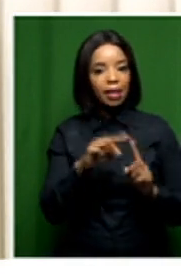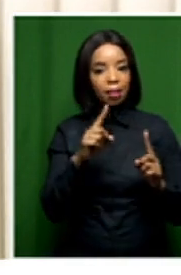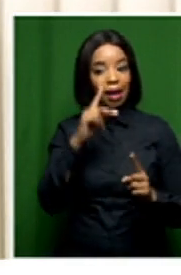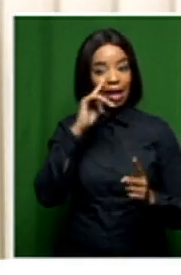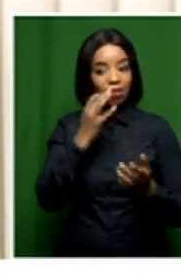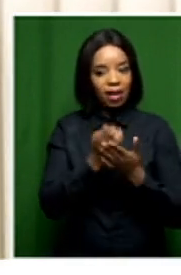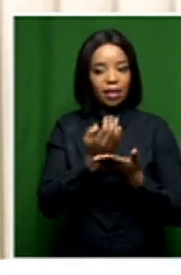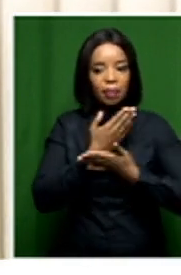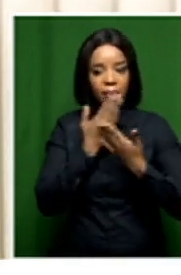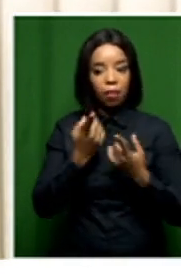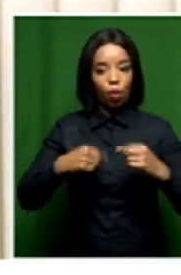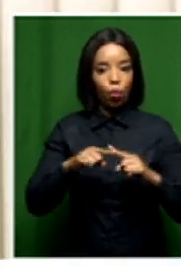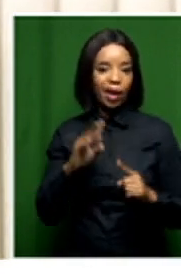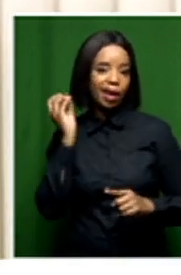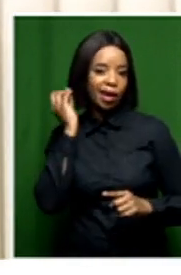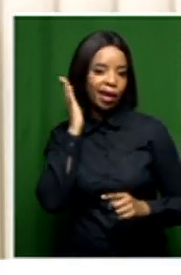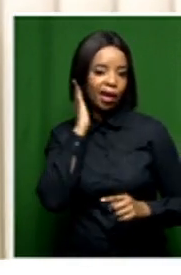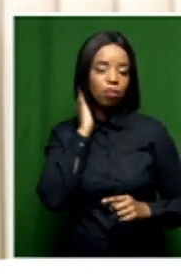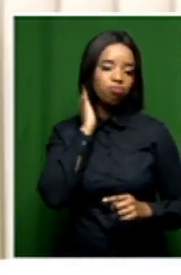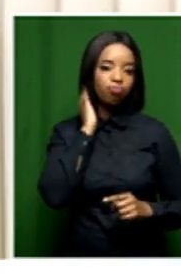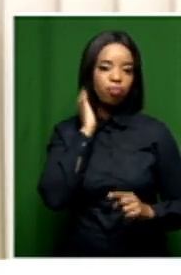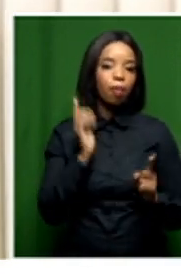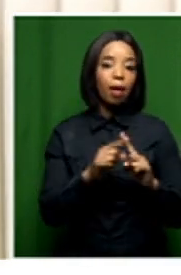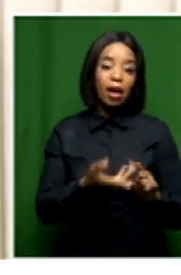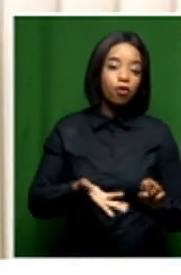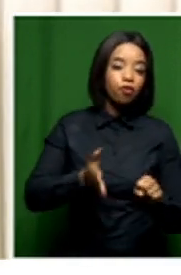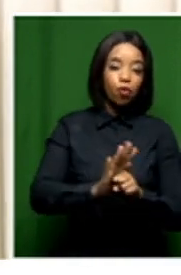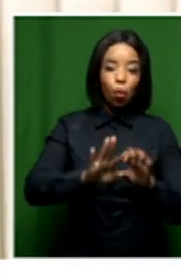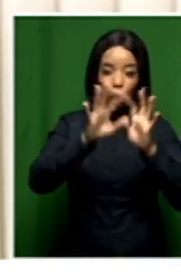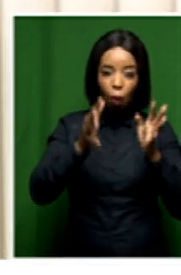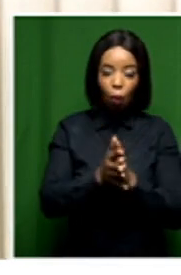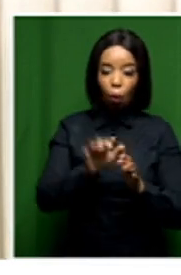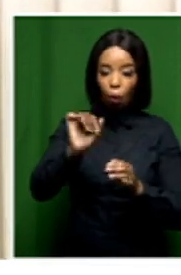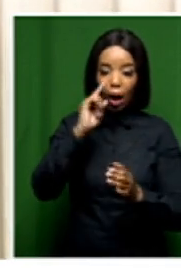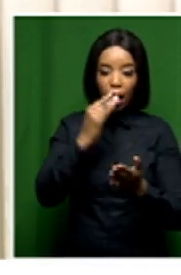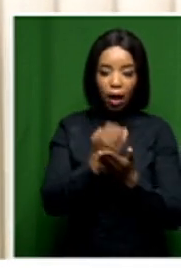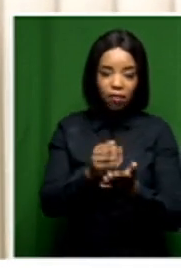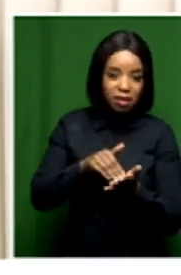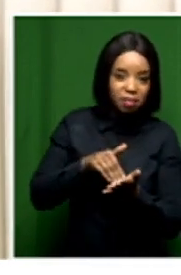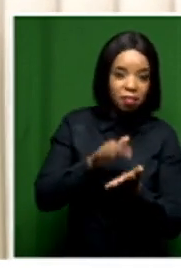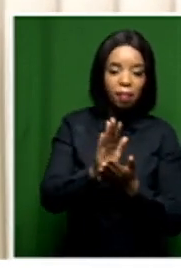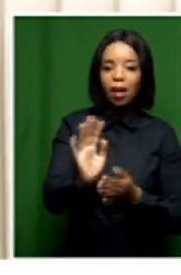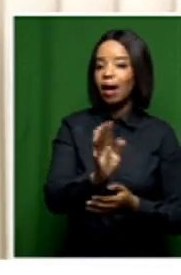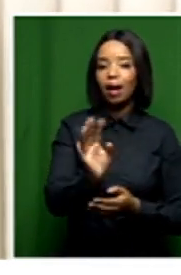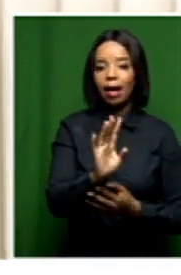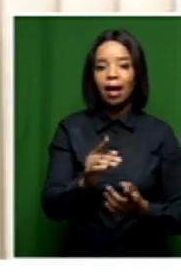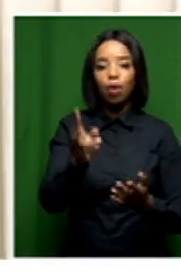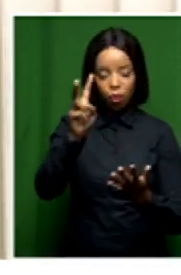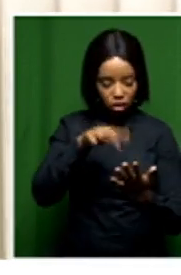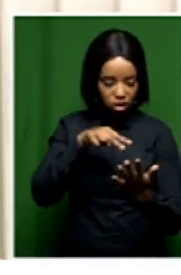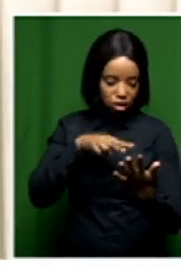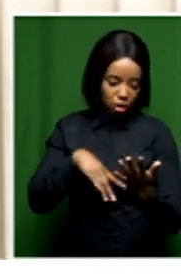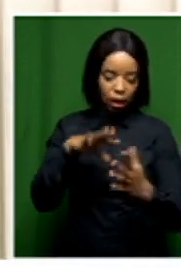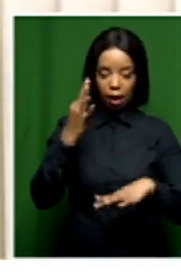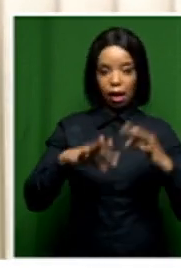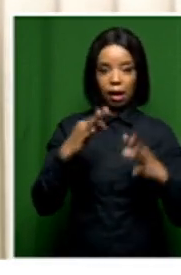But we're not going to simply throw out your evidence completely. We're going to look at it, analyze it, and after that analyzation, we'll then come to a conclusion of